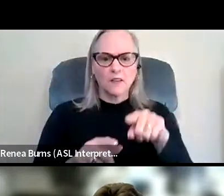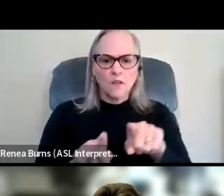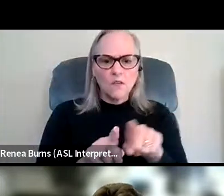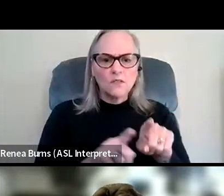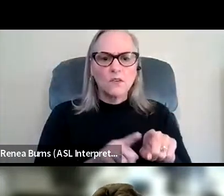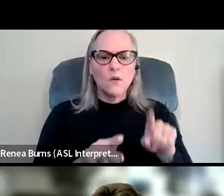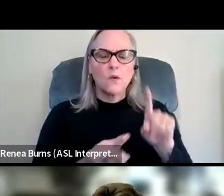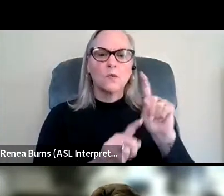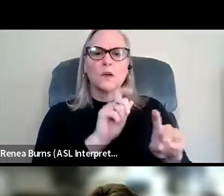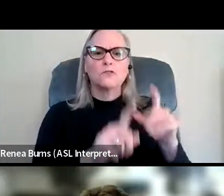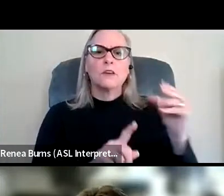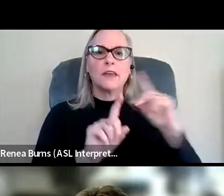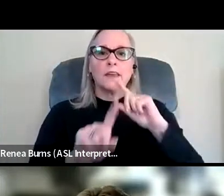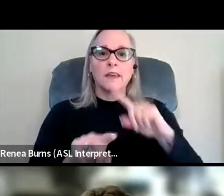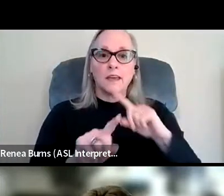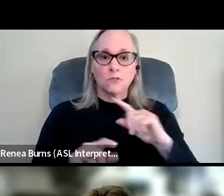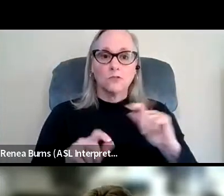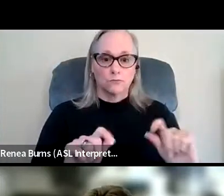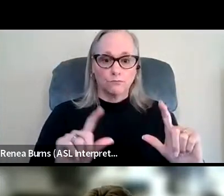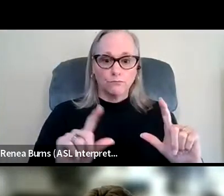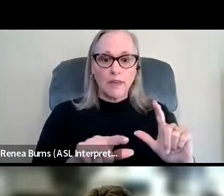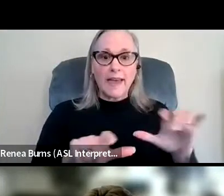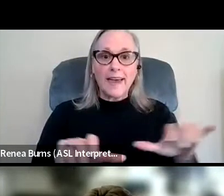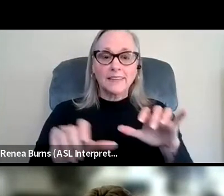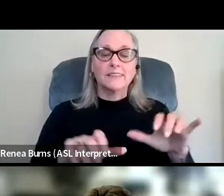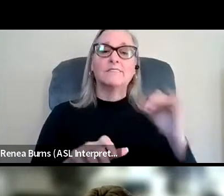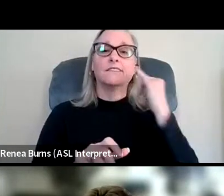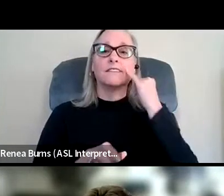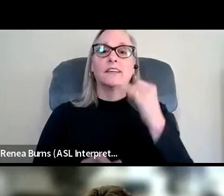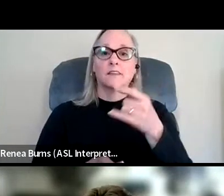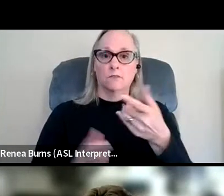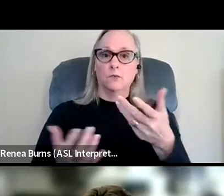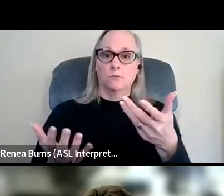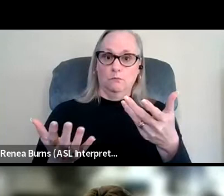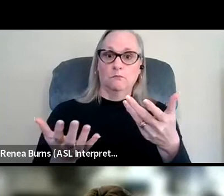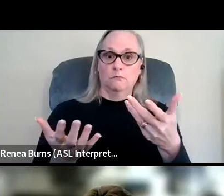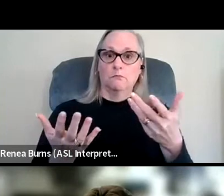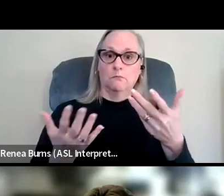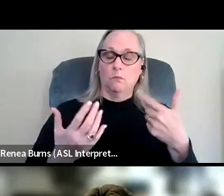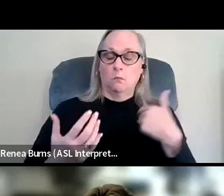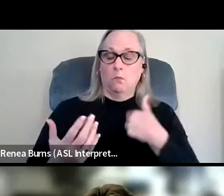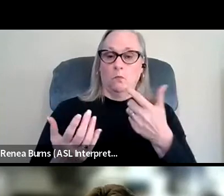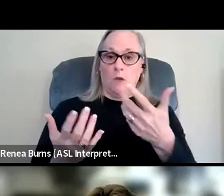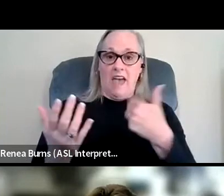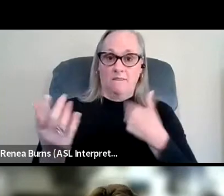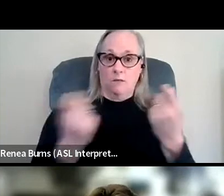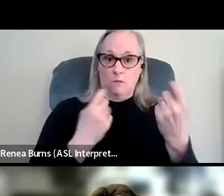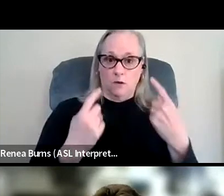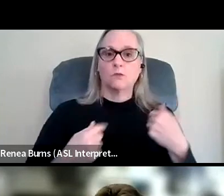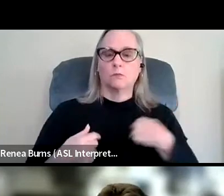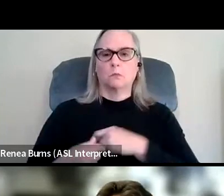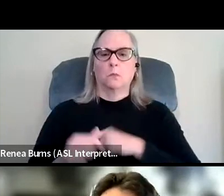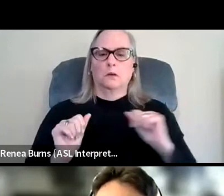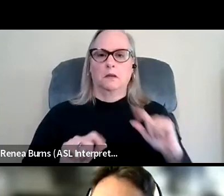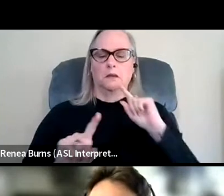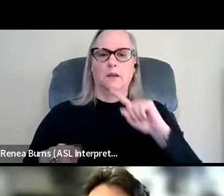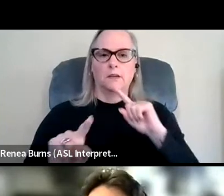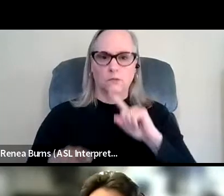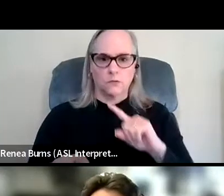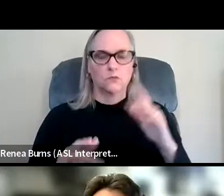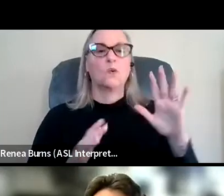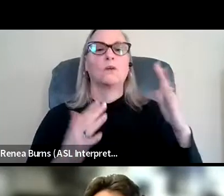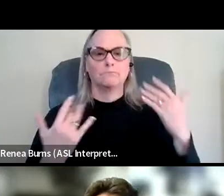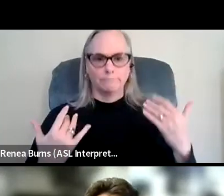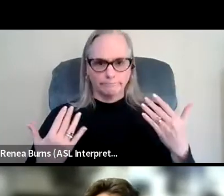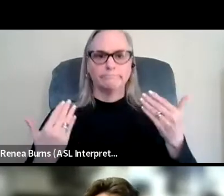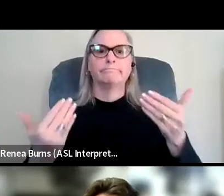And so I think if there's enough time at the end, there'll be some ability to answer some of the questions. So without further ado, I'd like